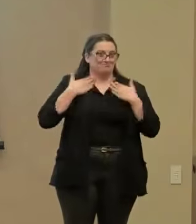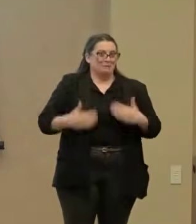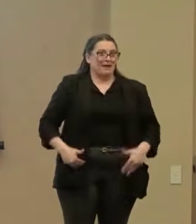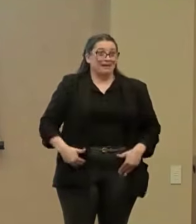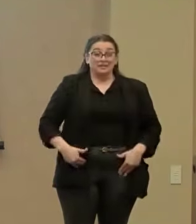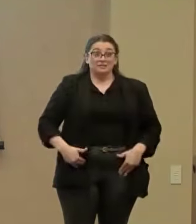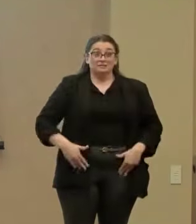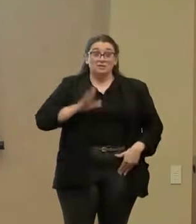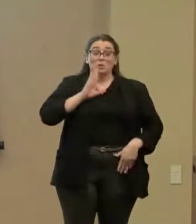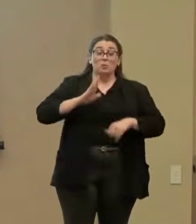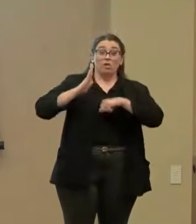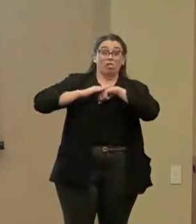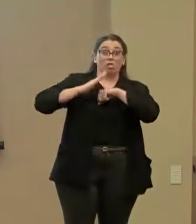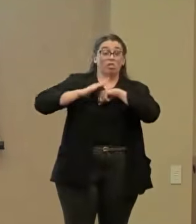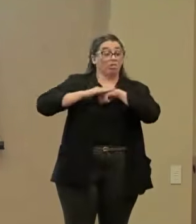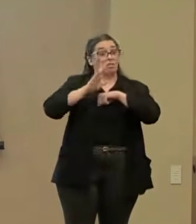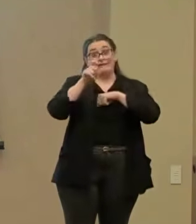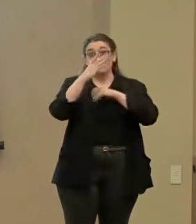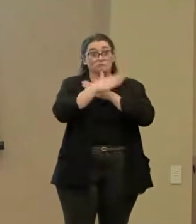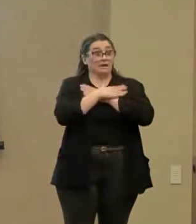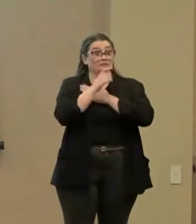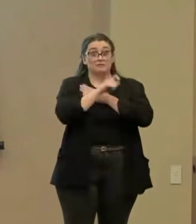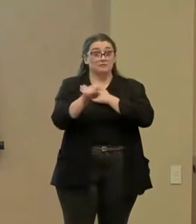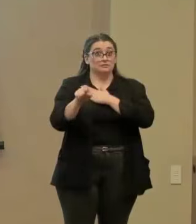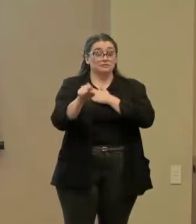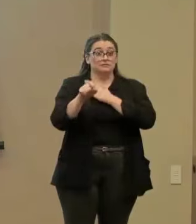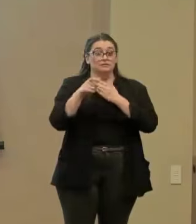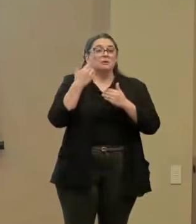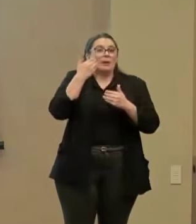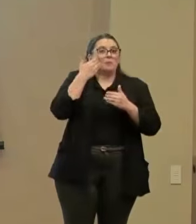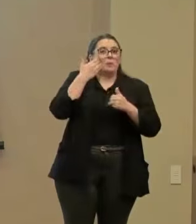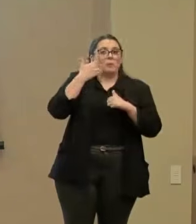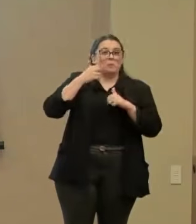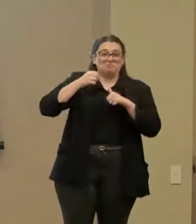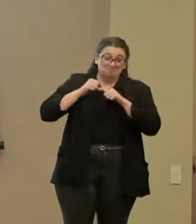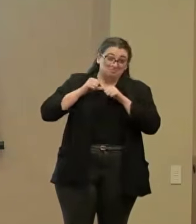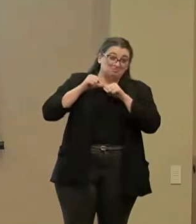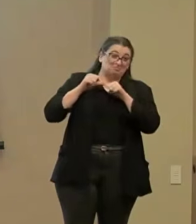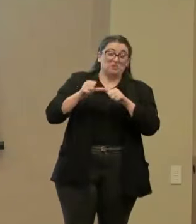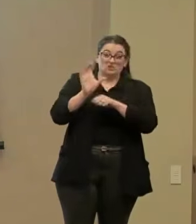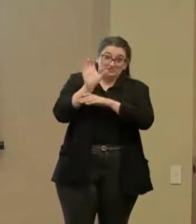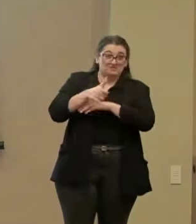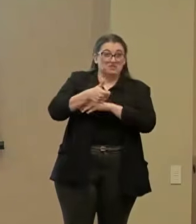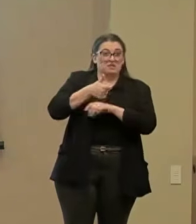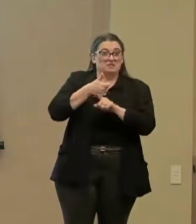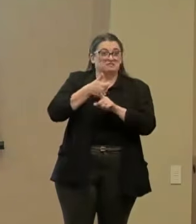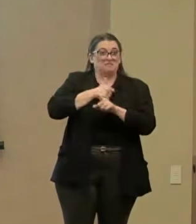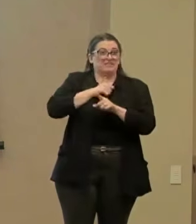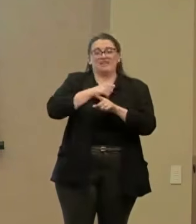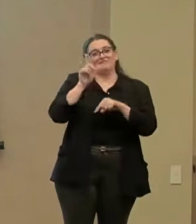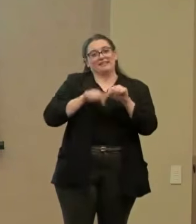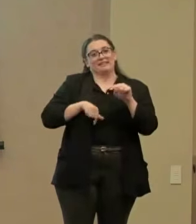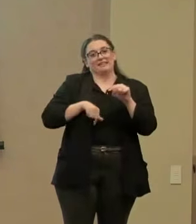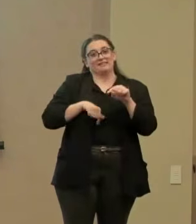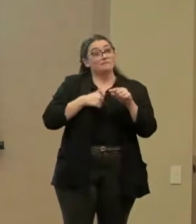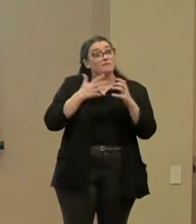me. So my body will tell me, right? So now I know that I can't push myself the extra, mile that I want to do.